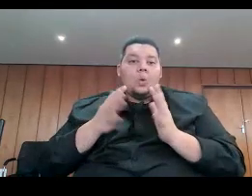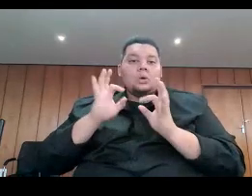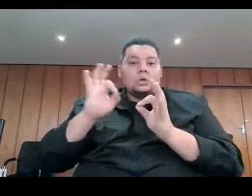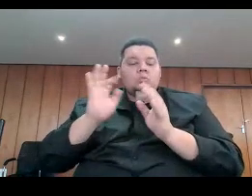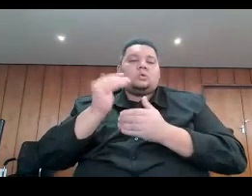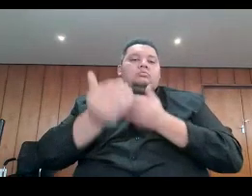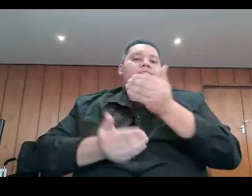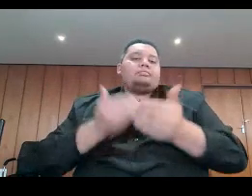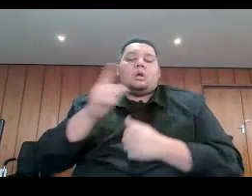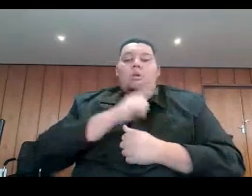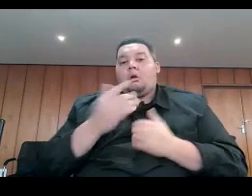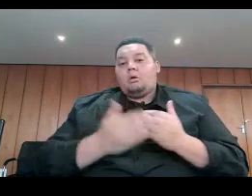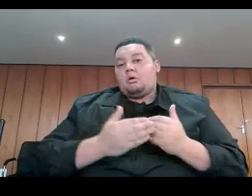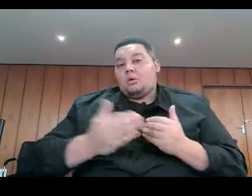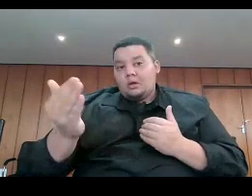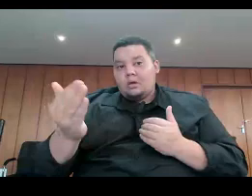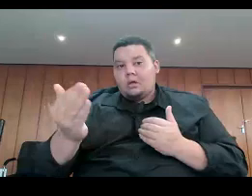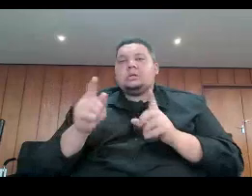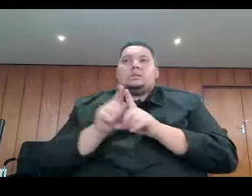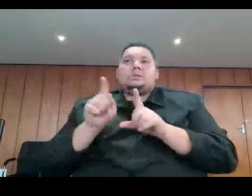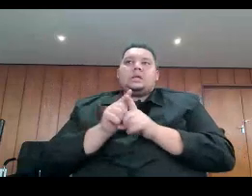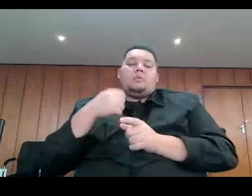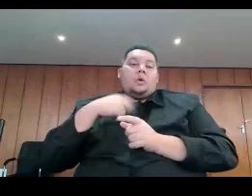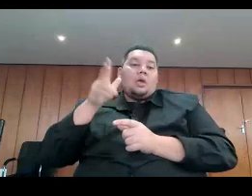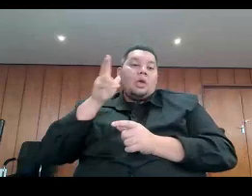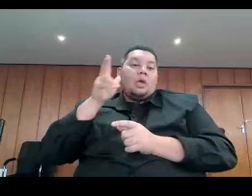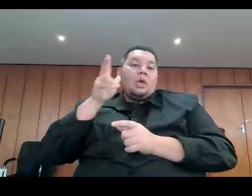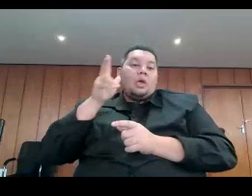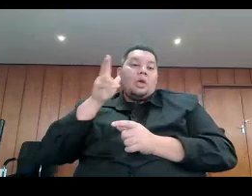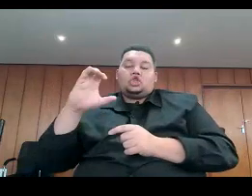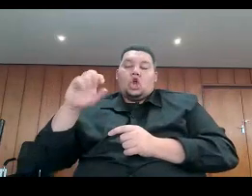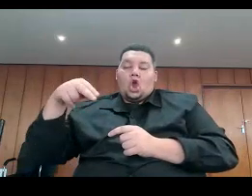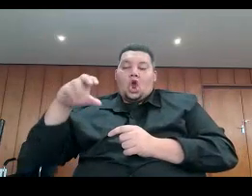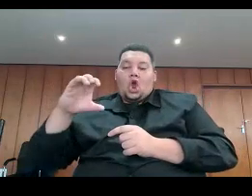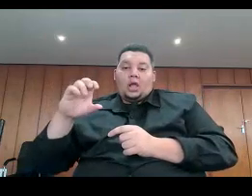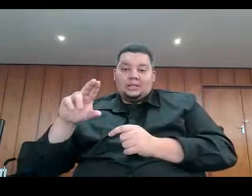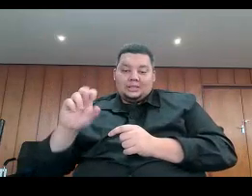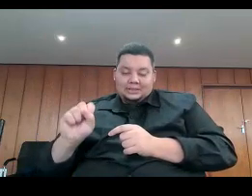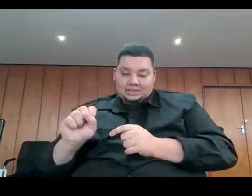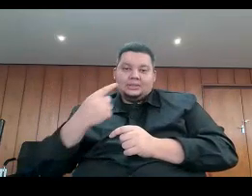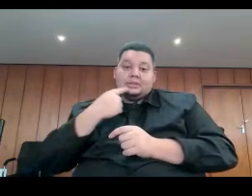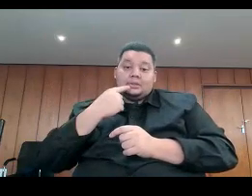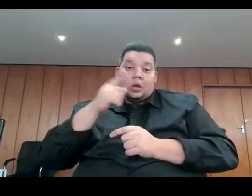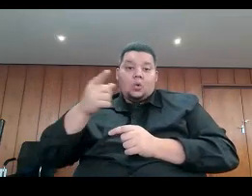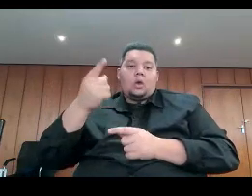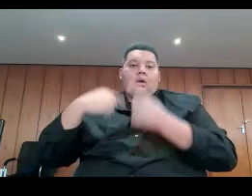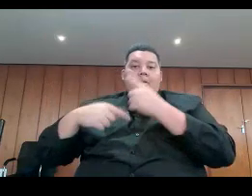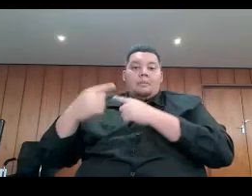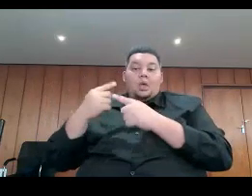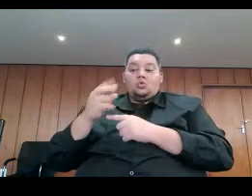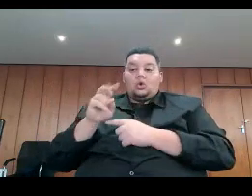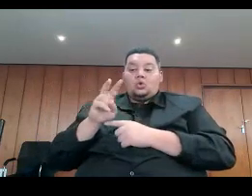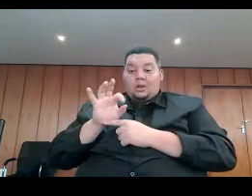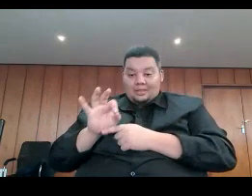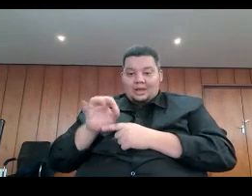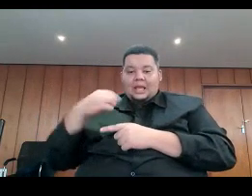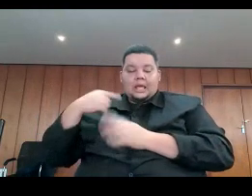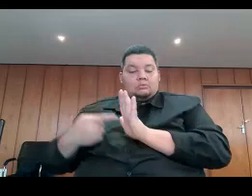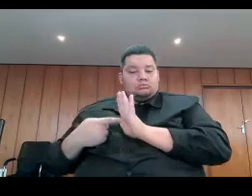play out in the long run. As you heard Jack saying there that he went back in 2023, he came back